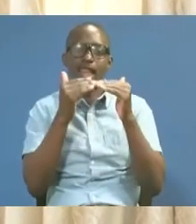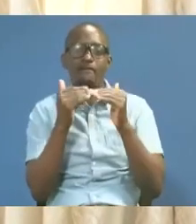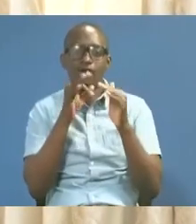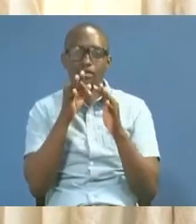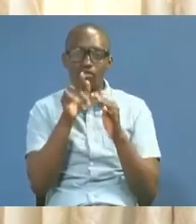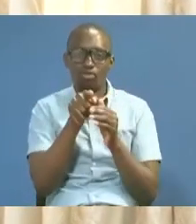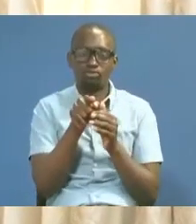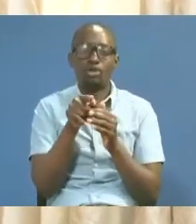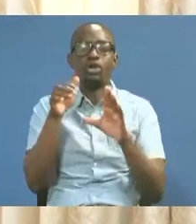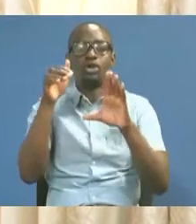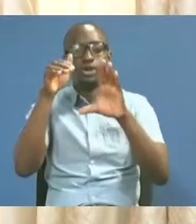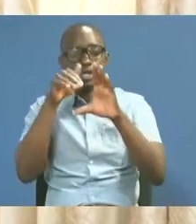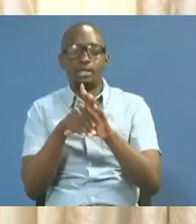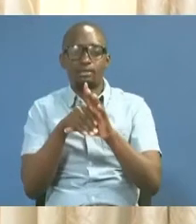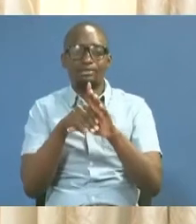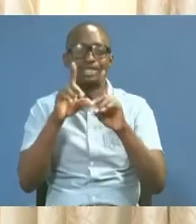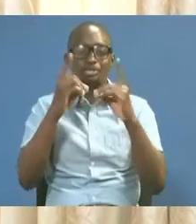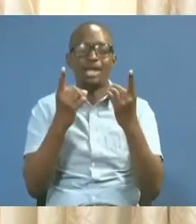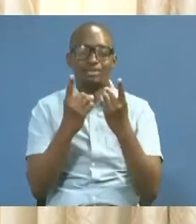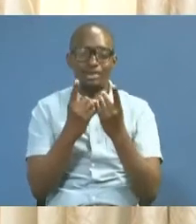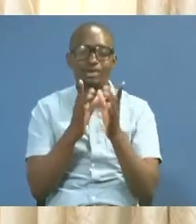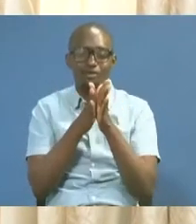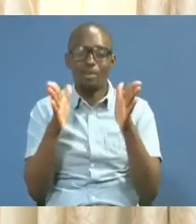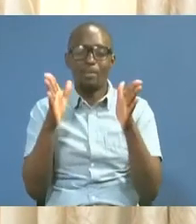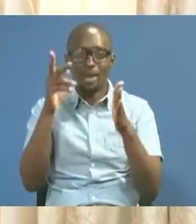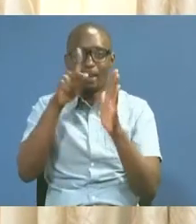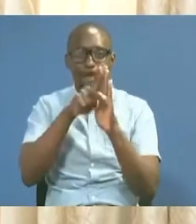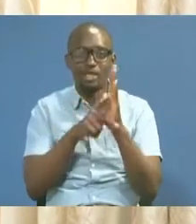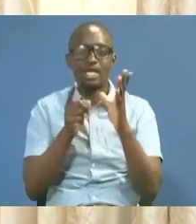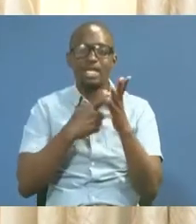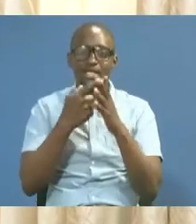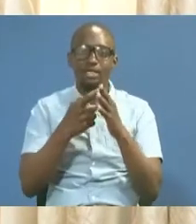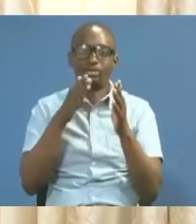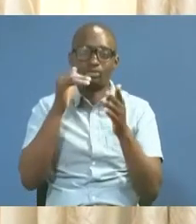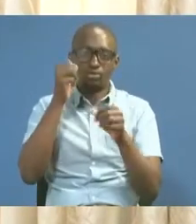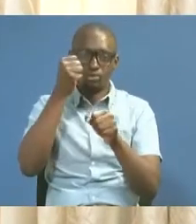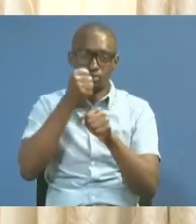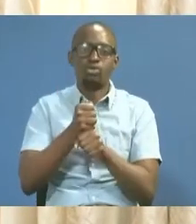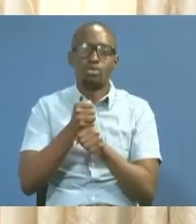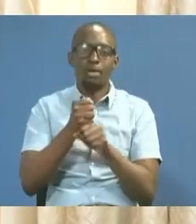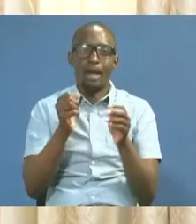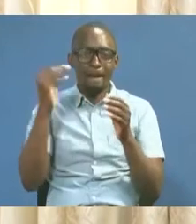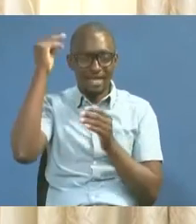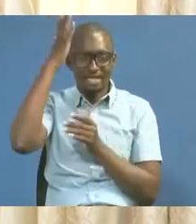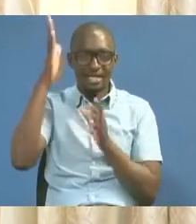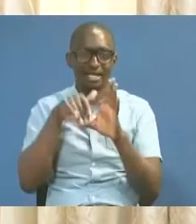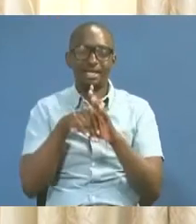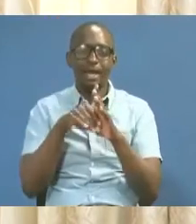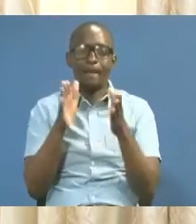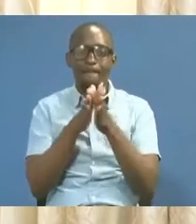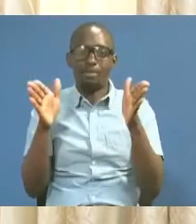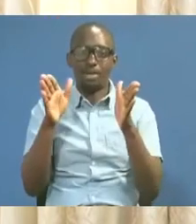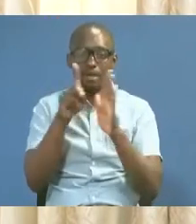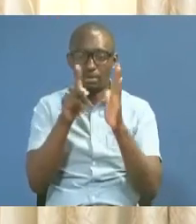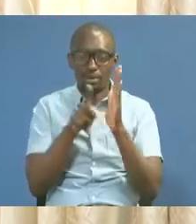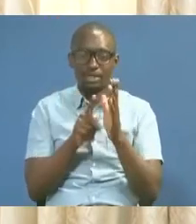If you're in the Department of Public Policy, again, you'll do a master's in public policy and administration, as well as advance